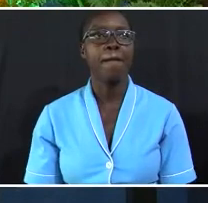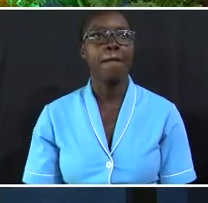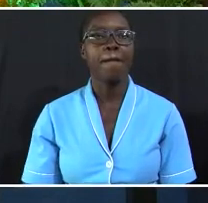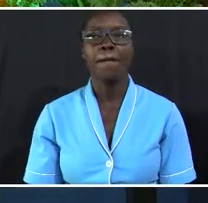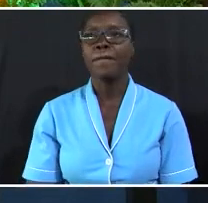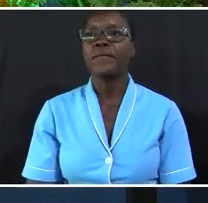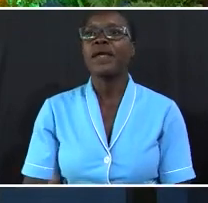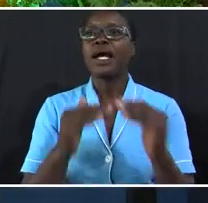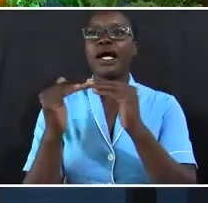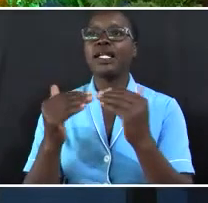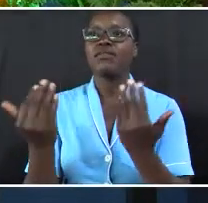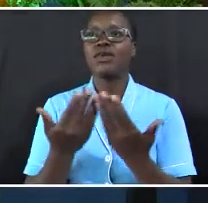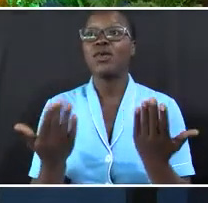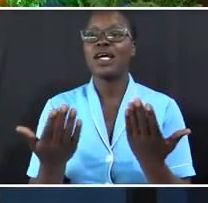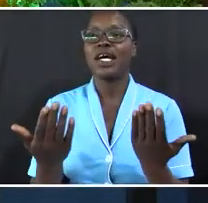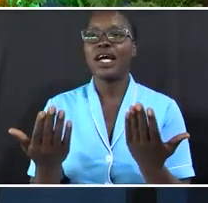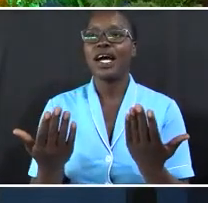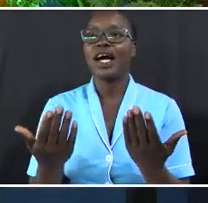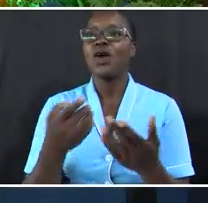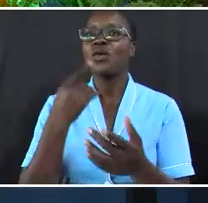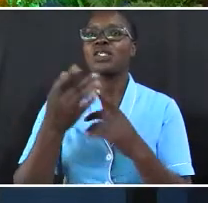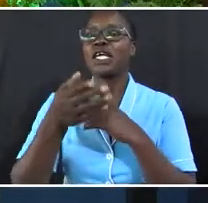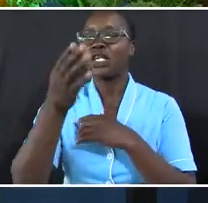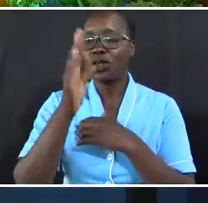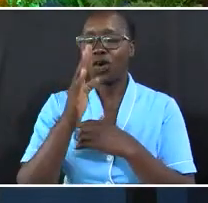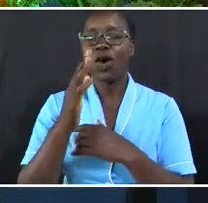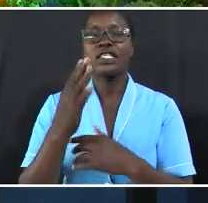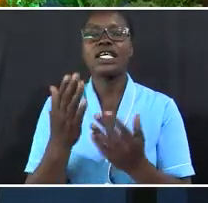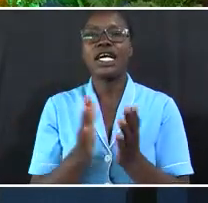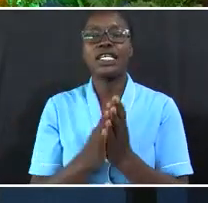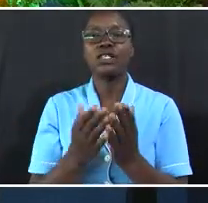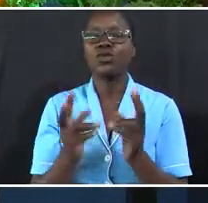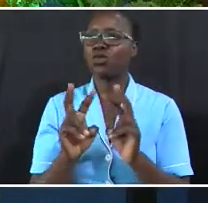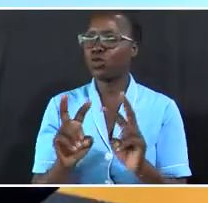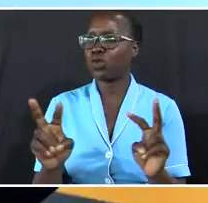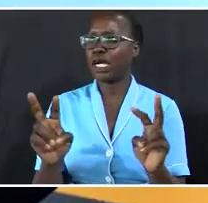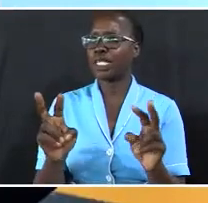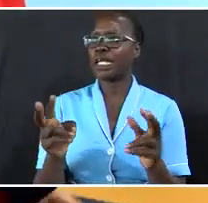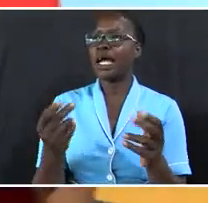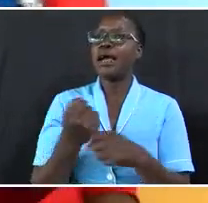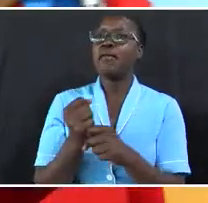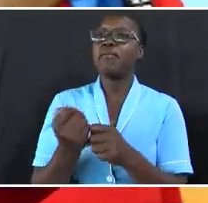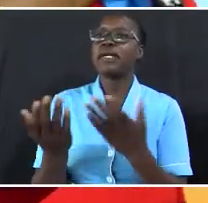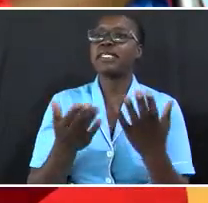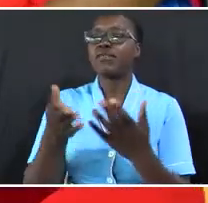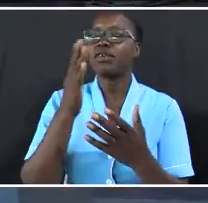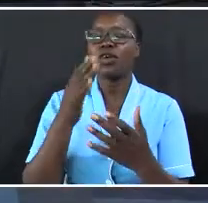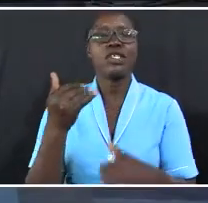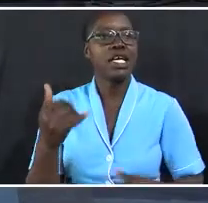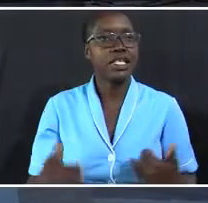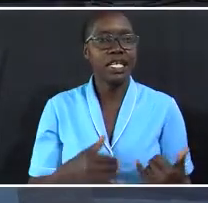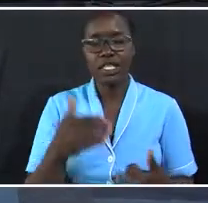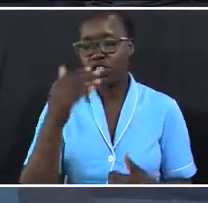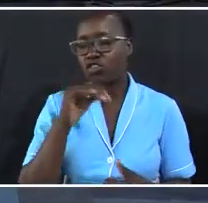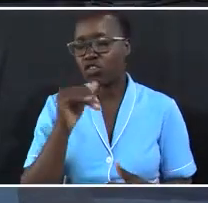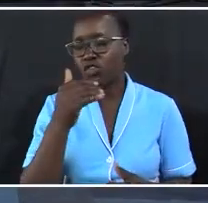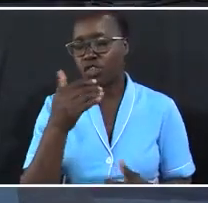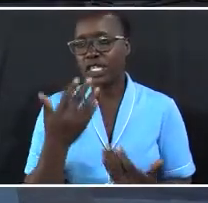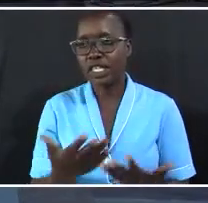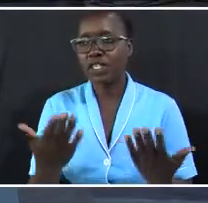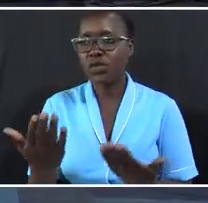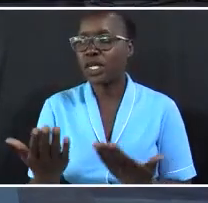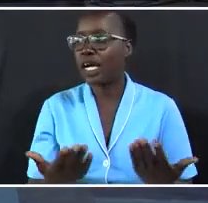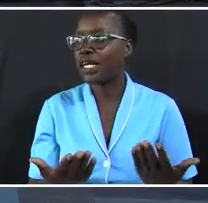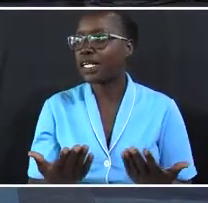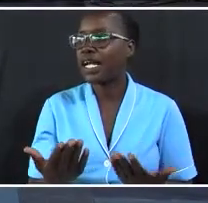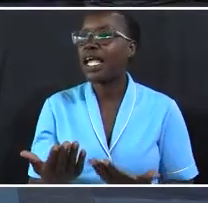God and we look at ourselves and make serving God a delight, not because of the things that we are getting. Again, surrender